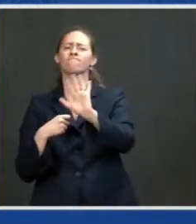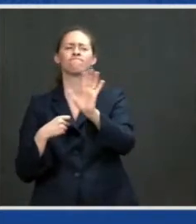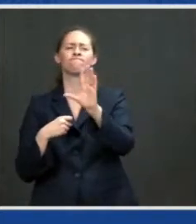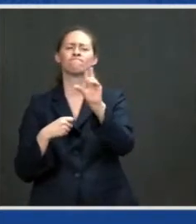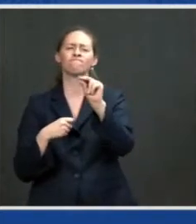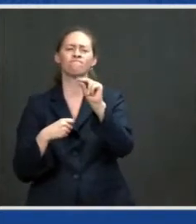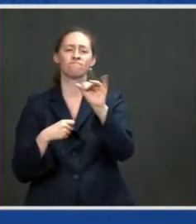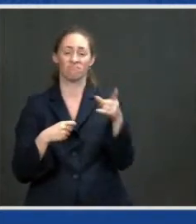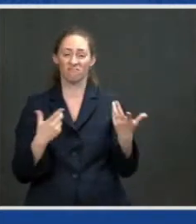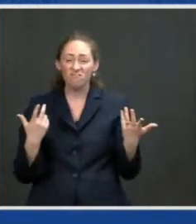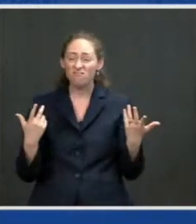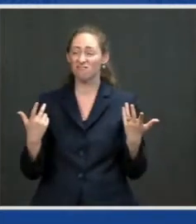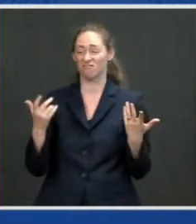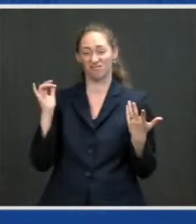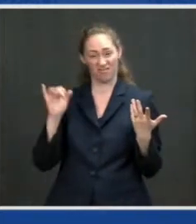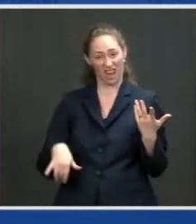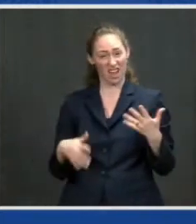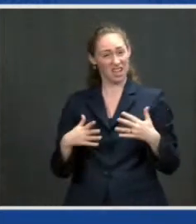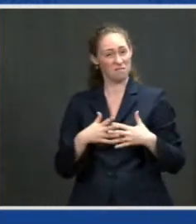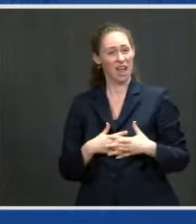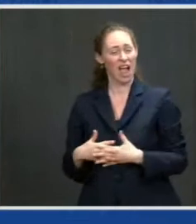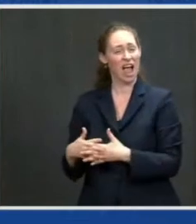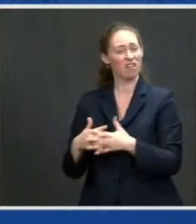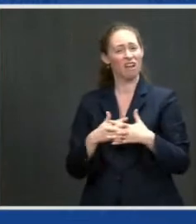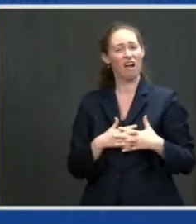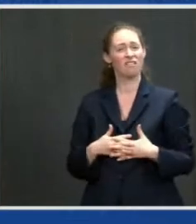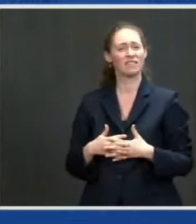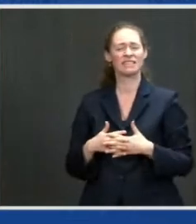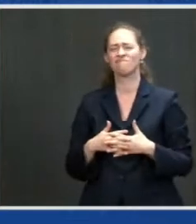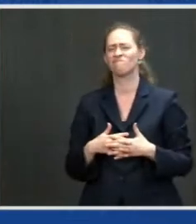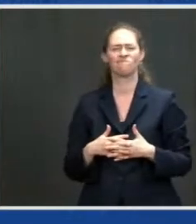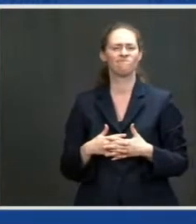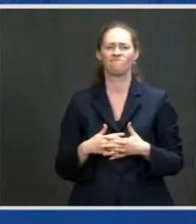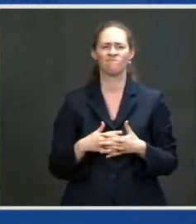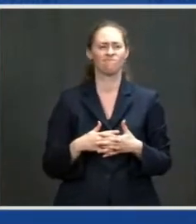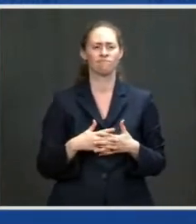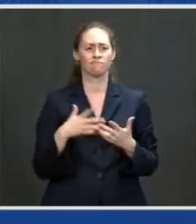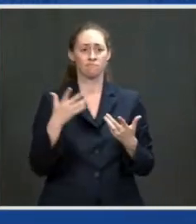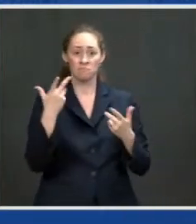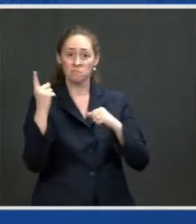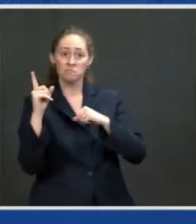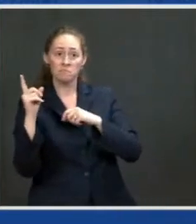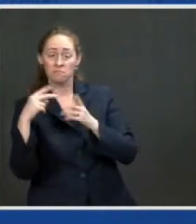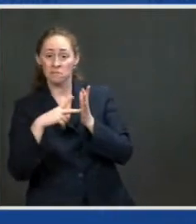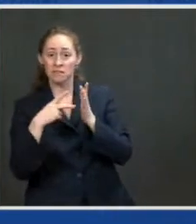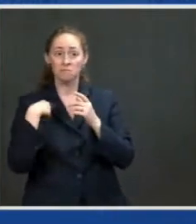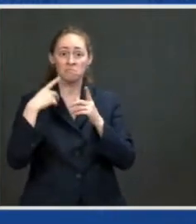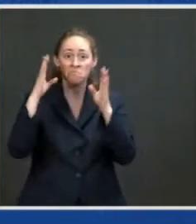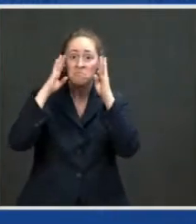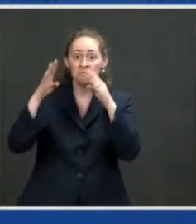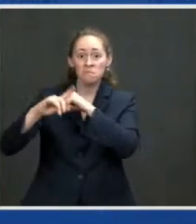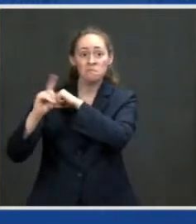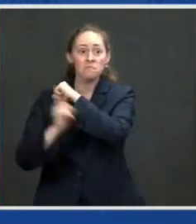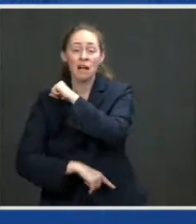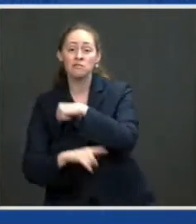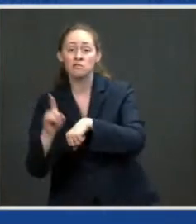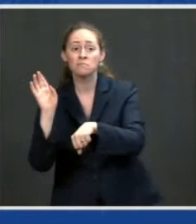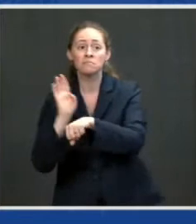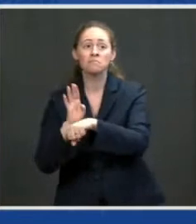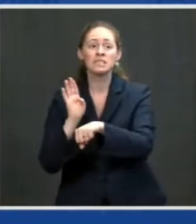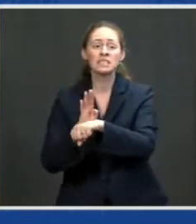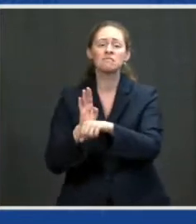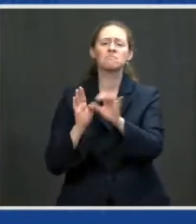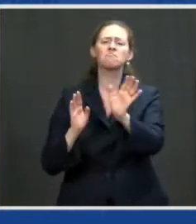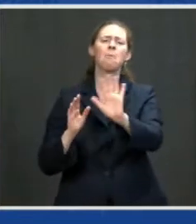punish anyone or to say business shouldn't be able to make a significant profit. I understand the risks and challenges business owners face, and they